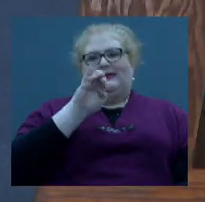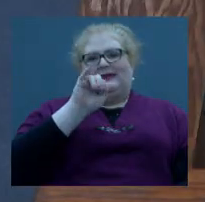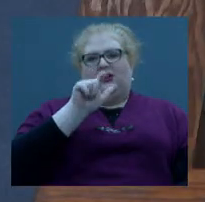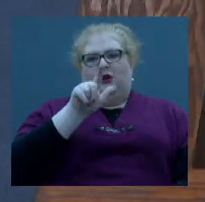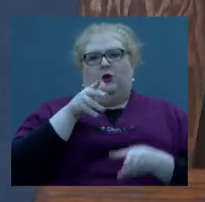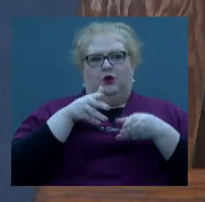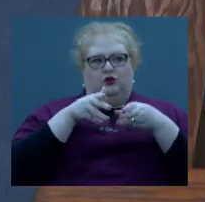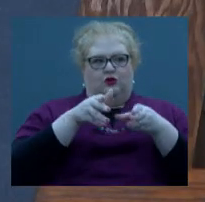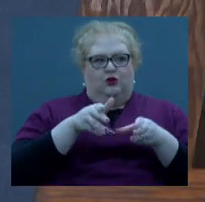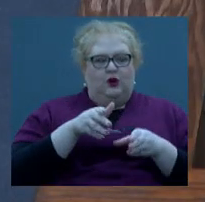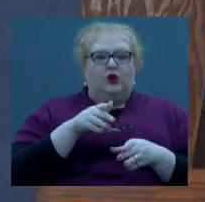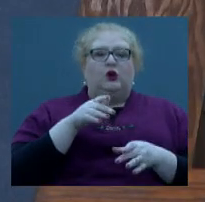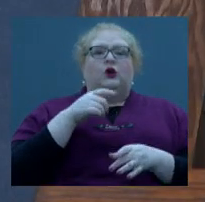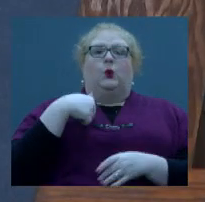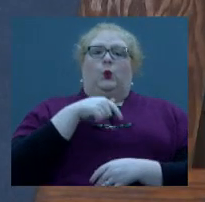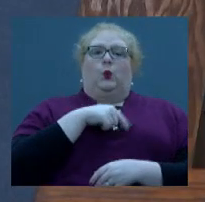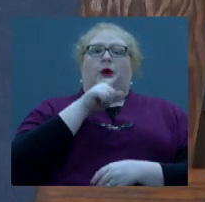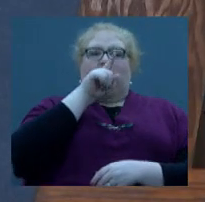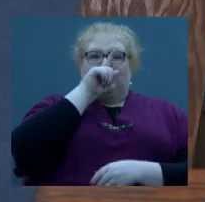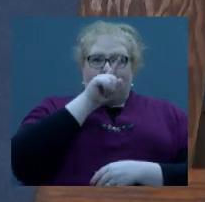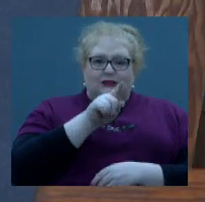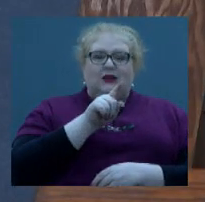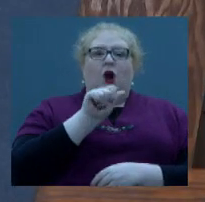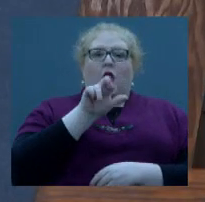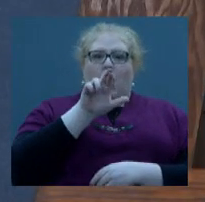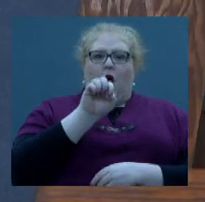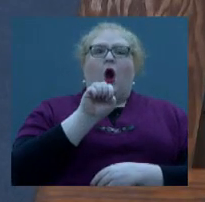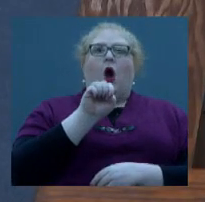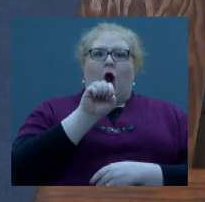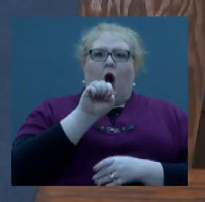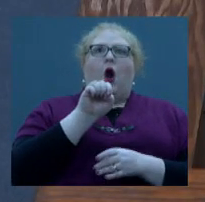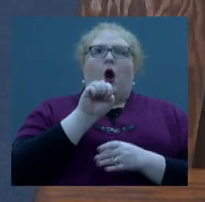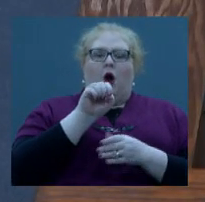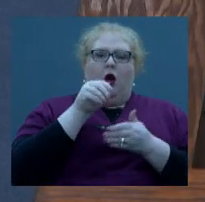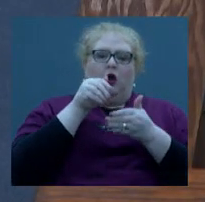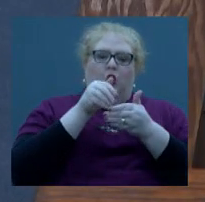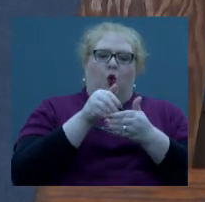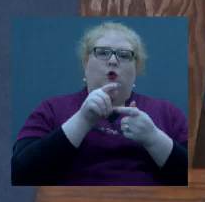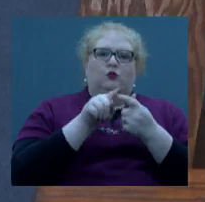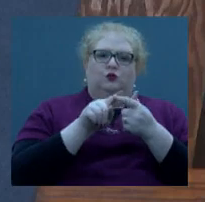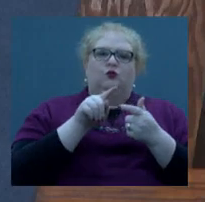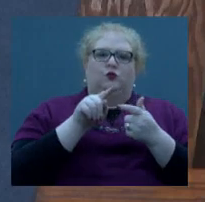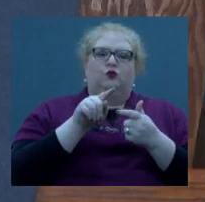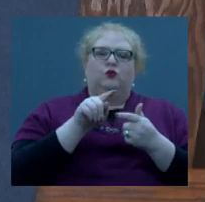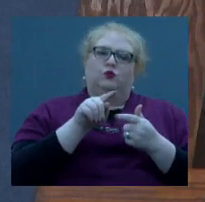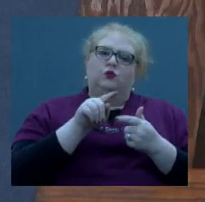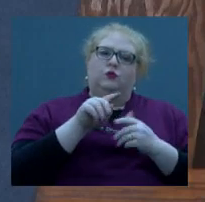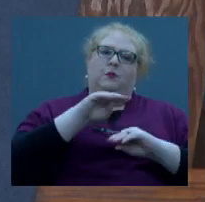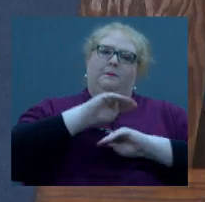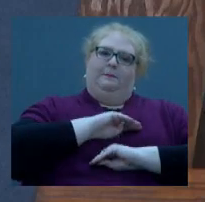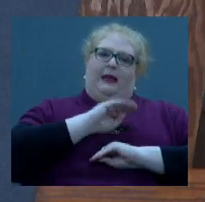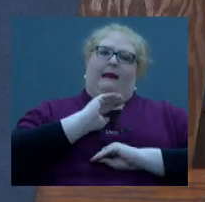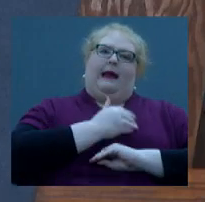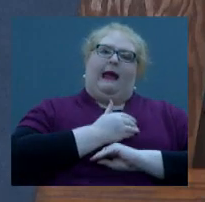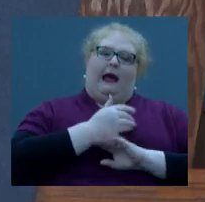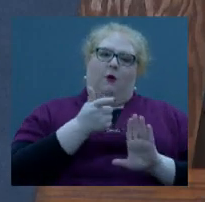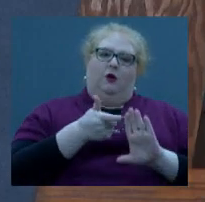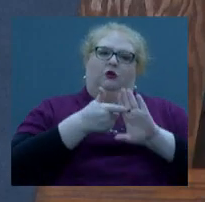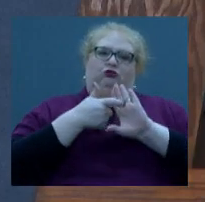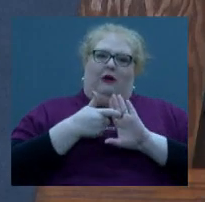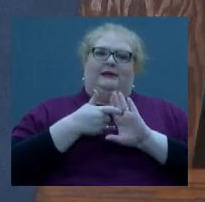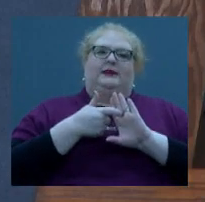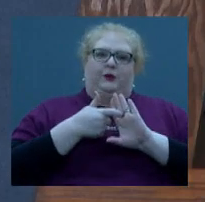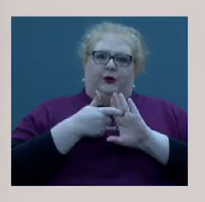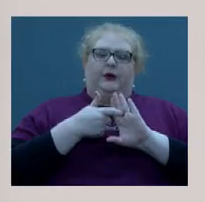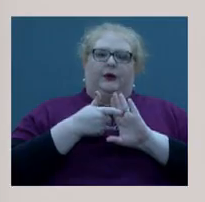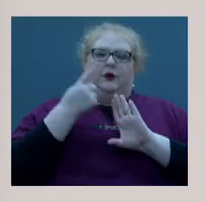certainly we're at the point where it's meeting our criteria on Otter Creek. On the